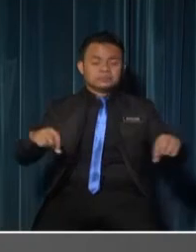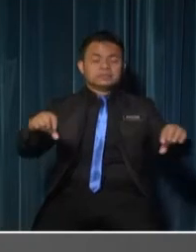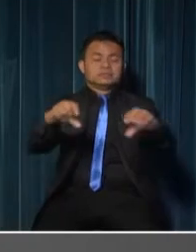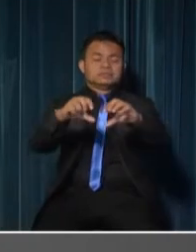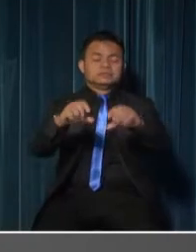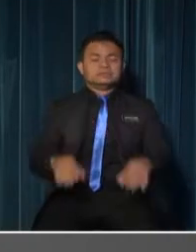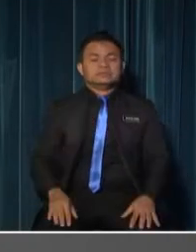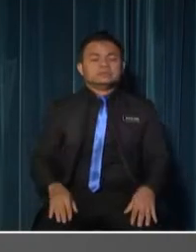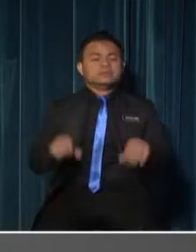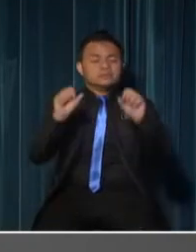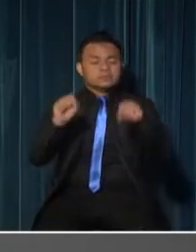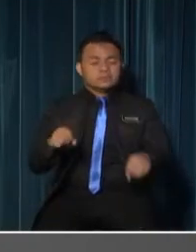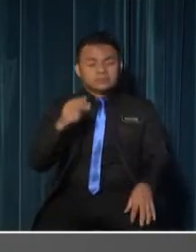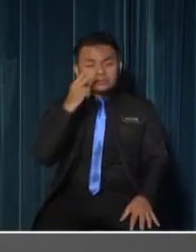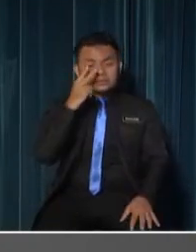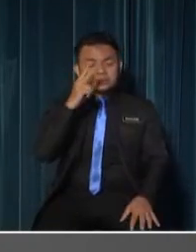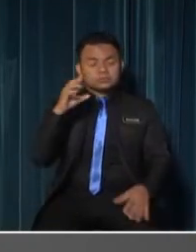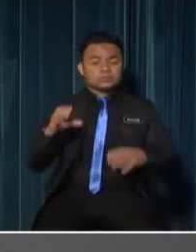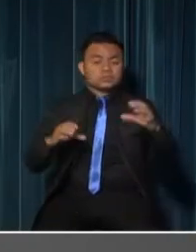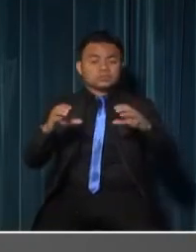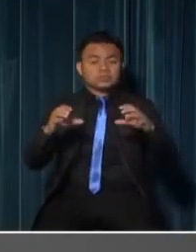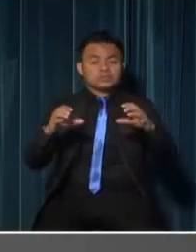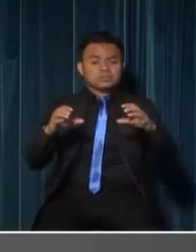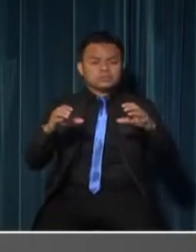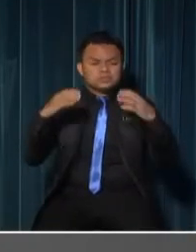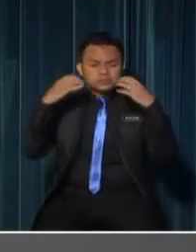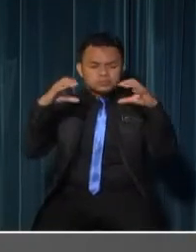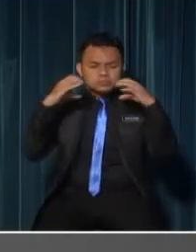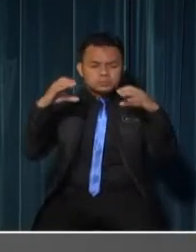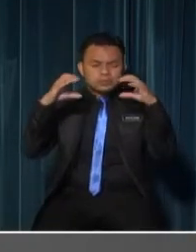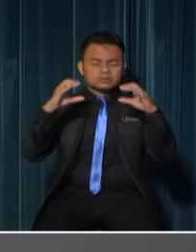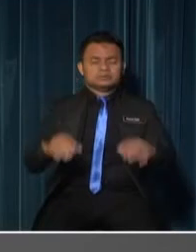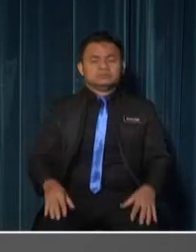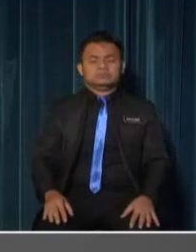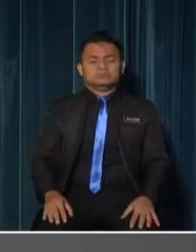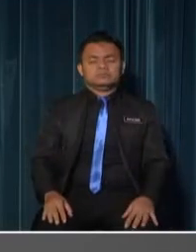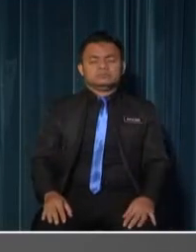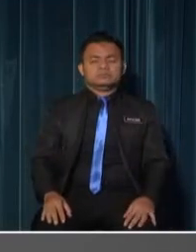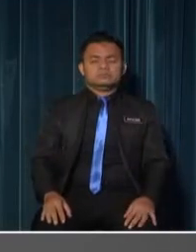You can see that car moves very fast on the track.